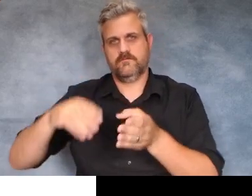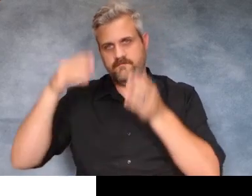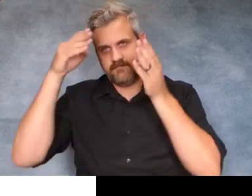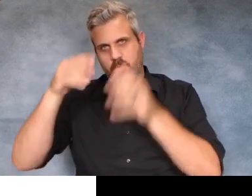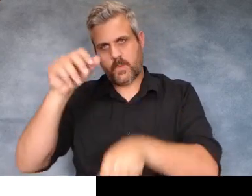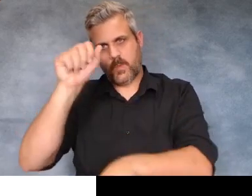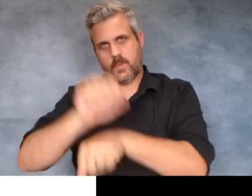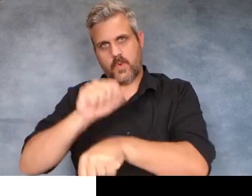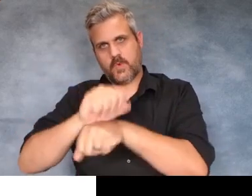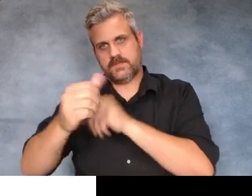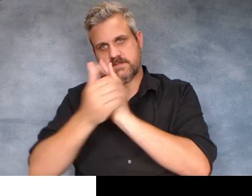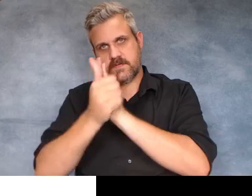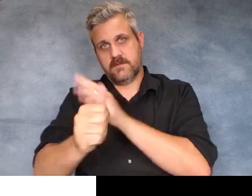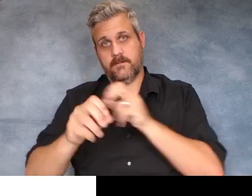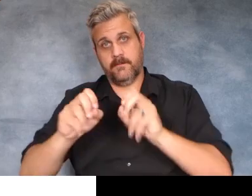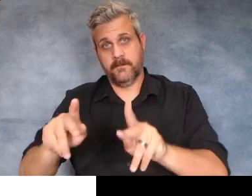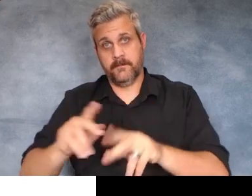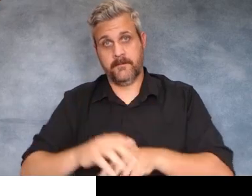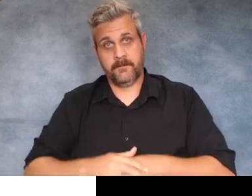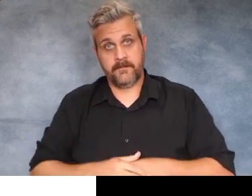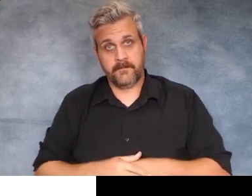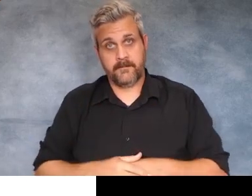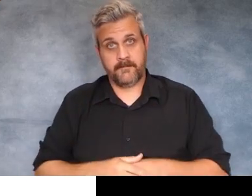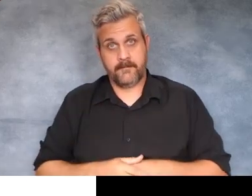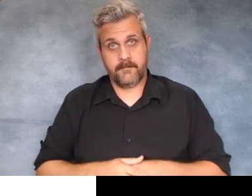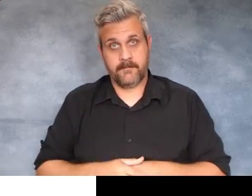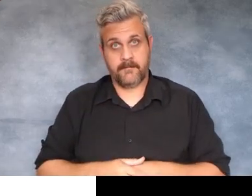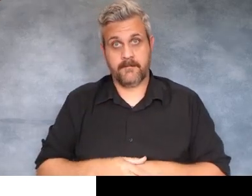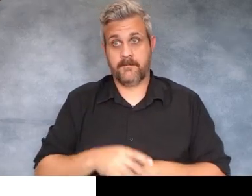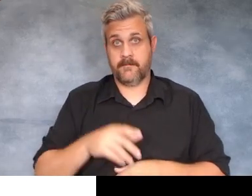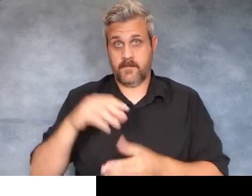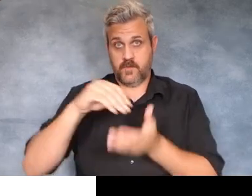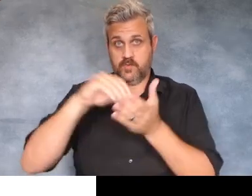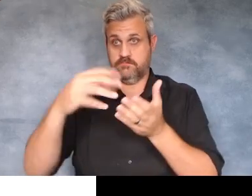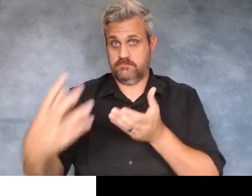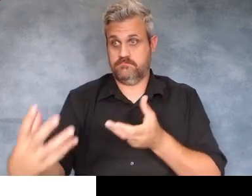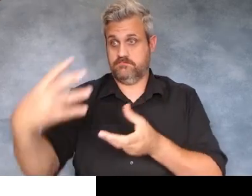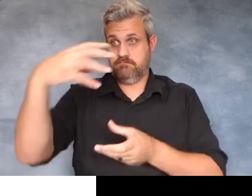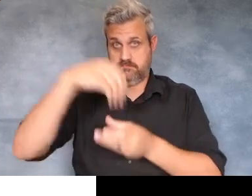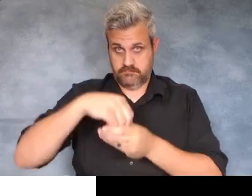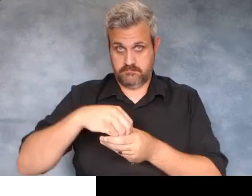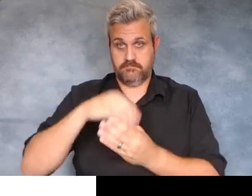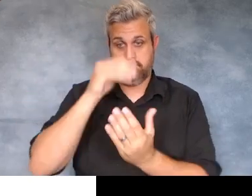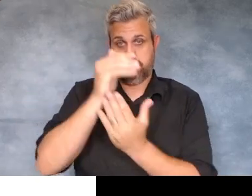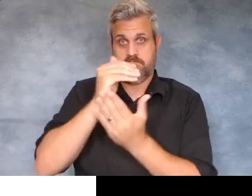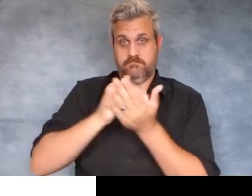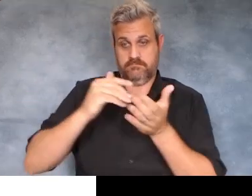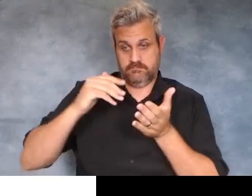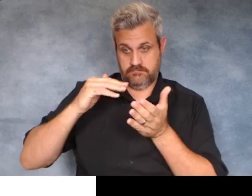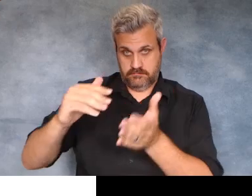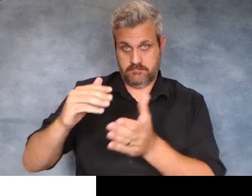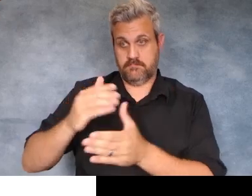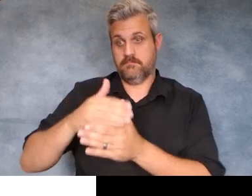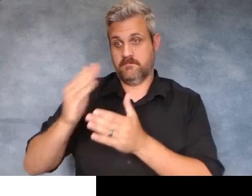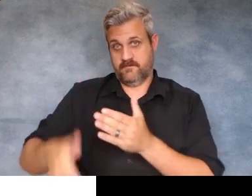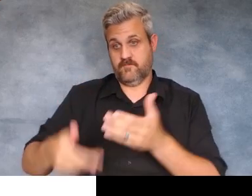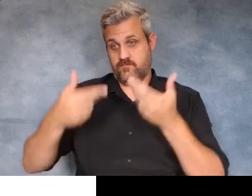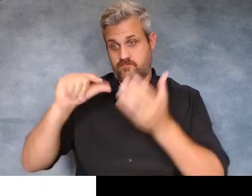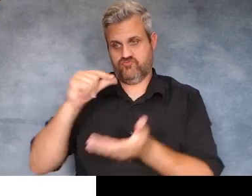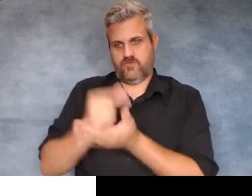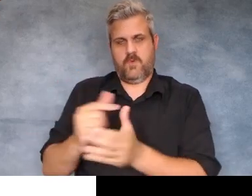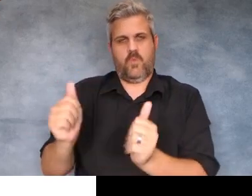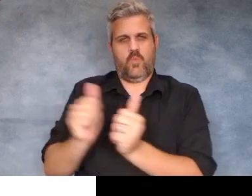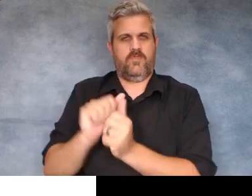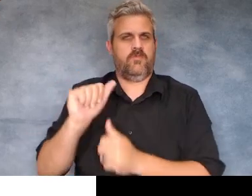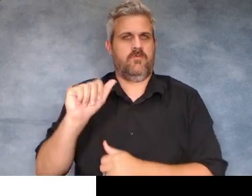and opportunities. Students participating in the course of study leading to the alternative high school diploma also